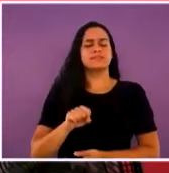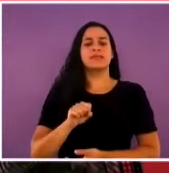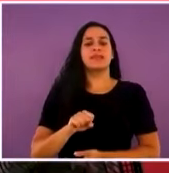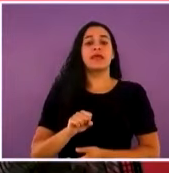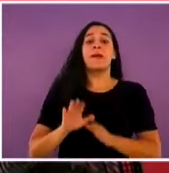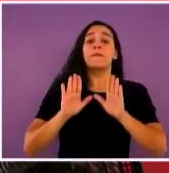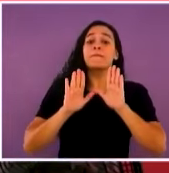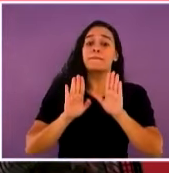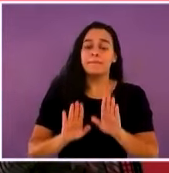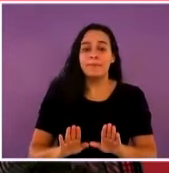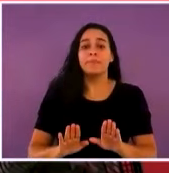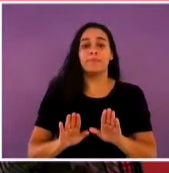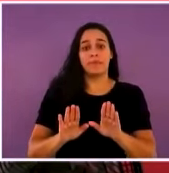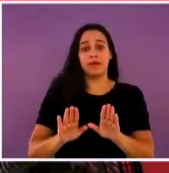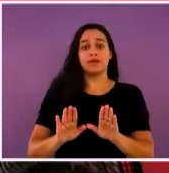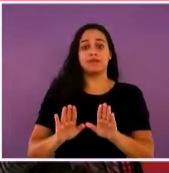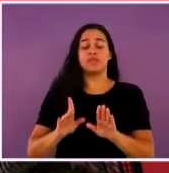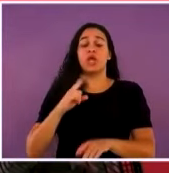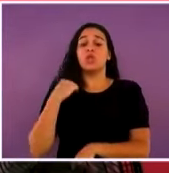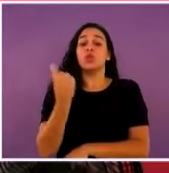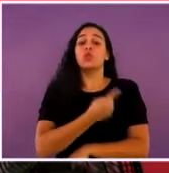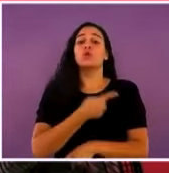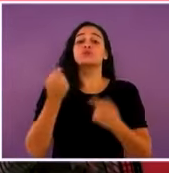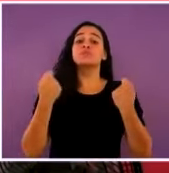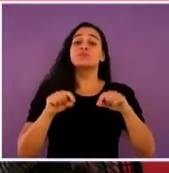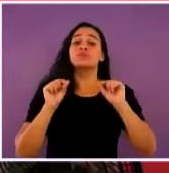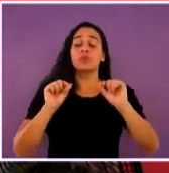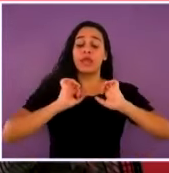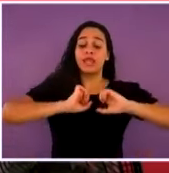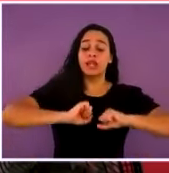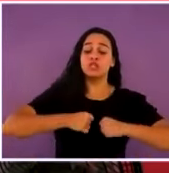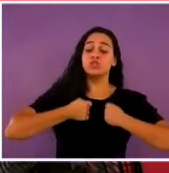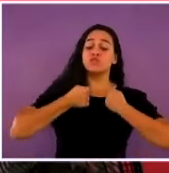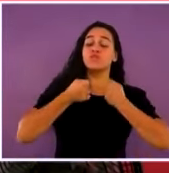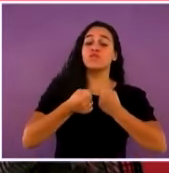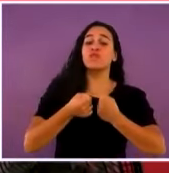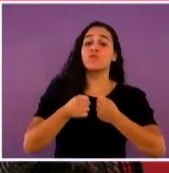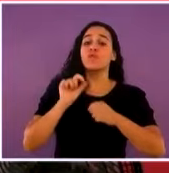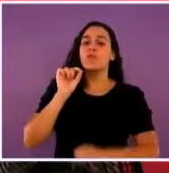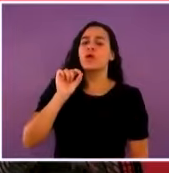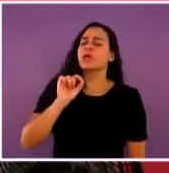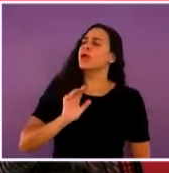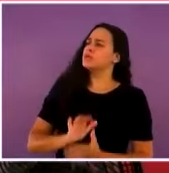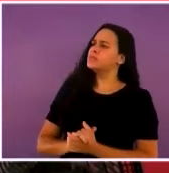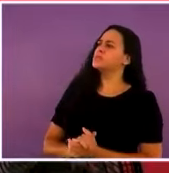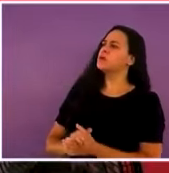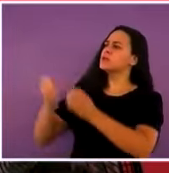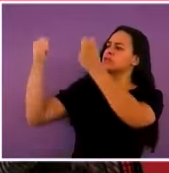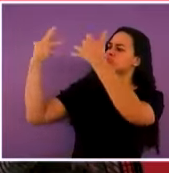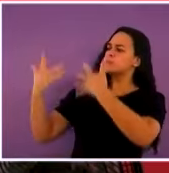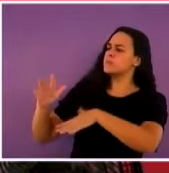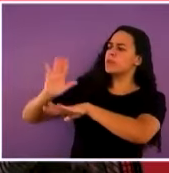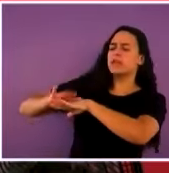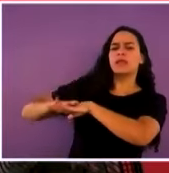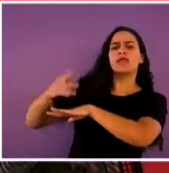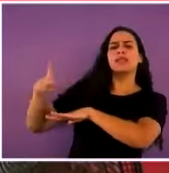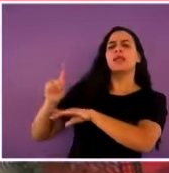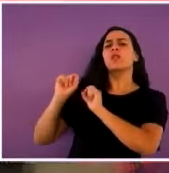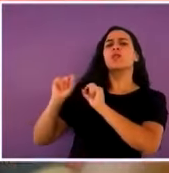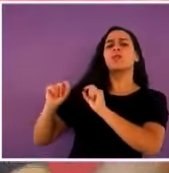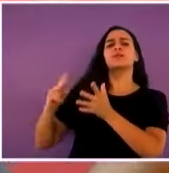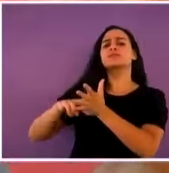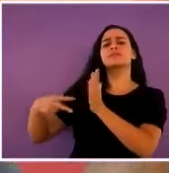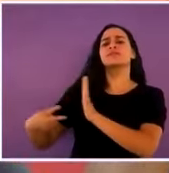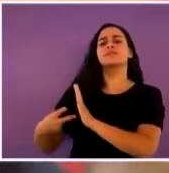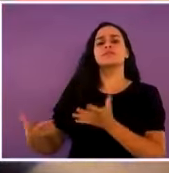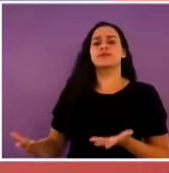terms. E ao invés de nós termos esse esforço de tentar entender o que ele diz nos seus próprios termos. So what is